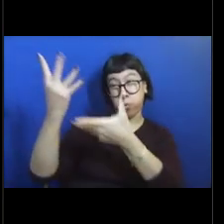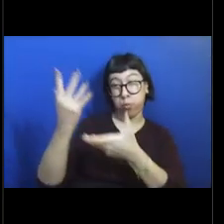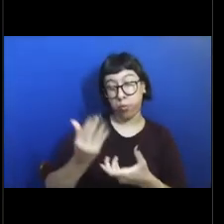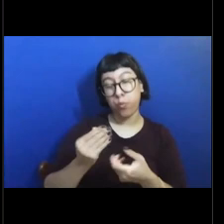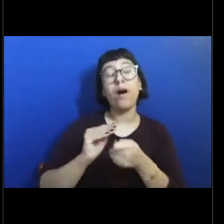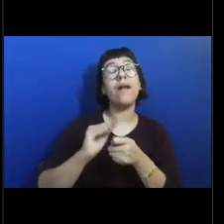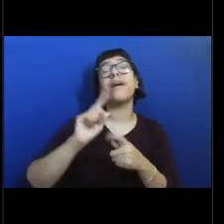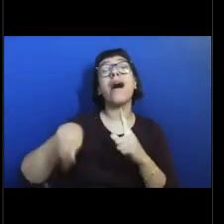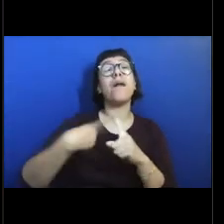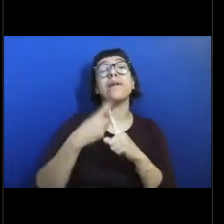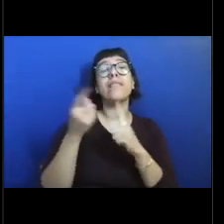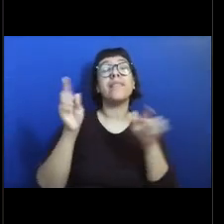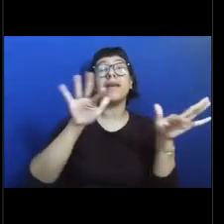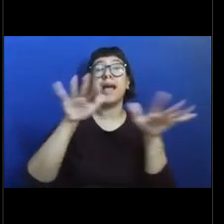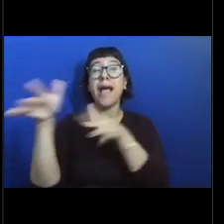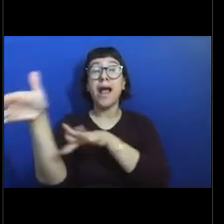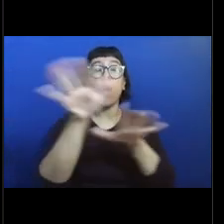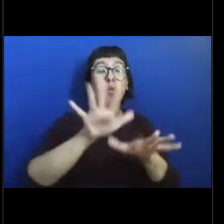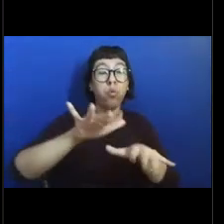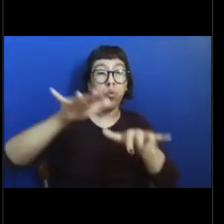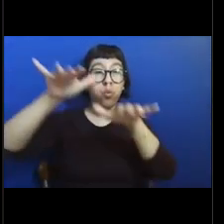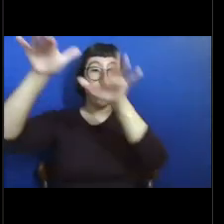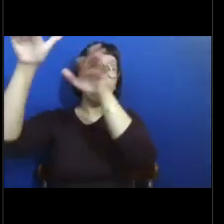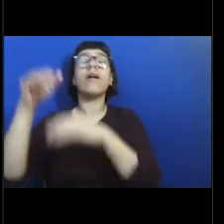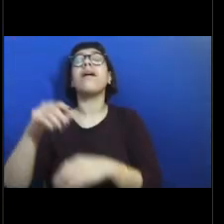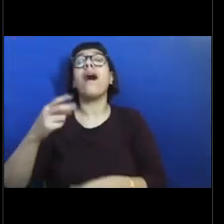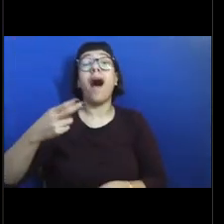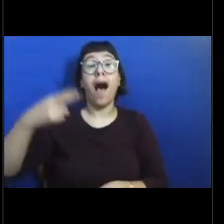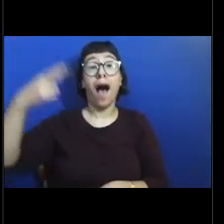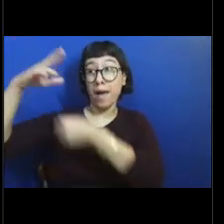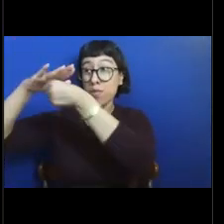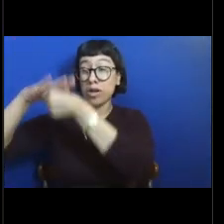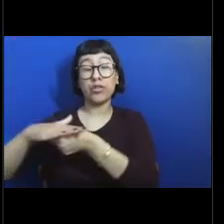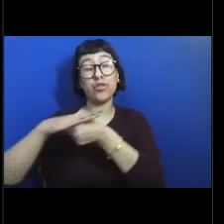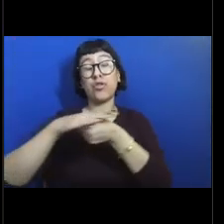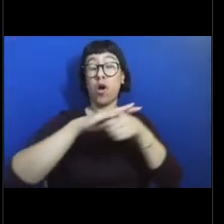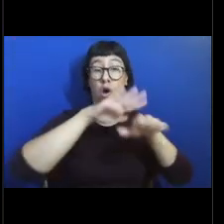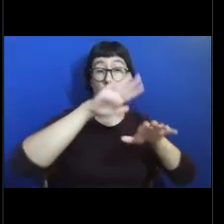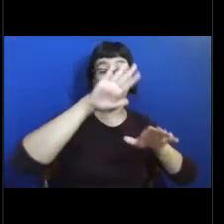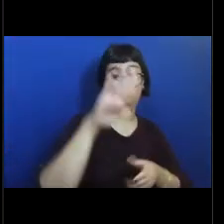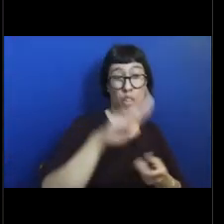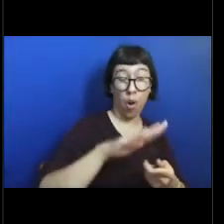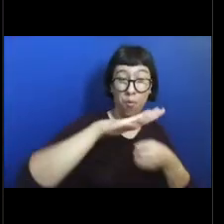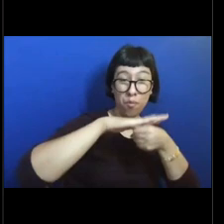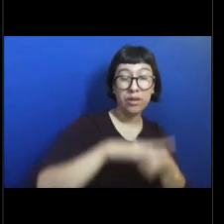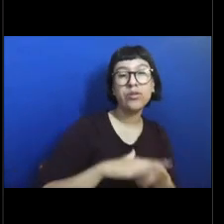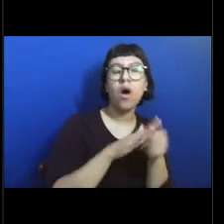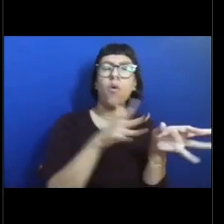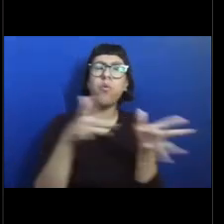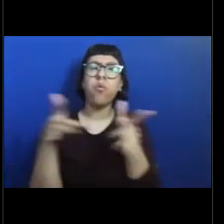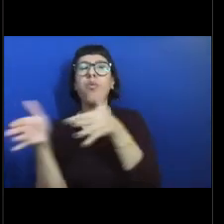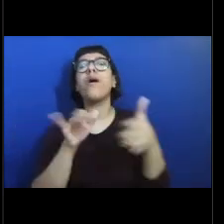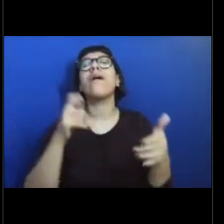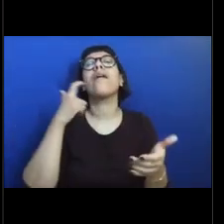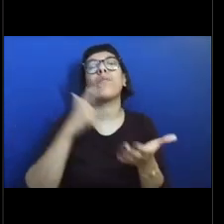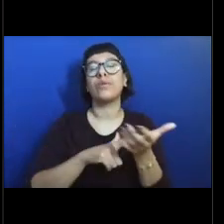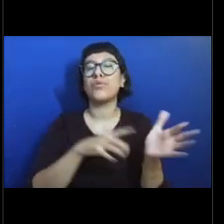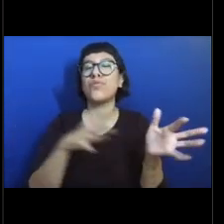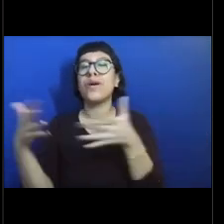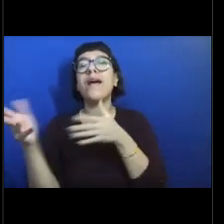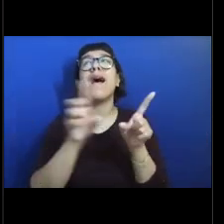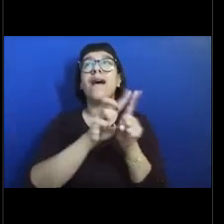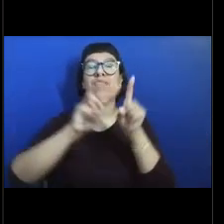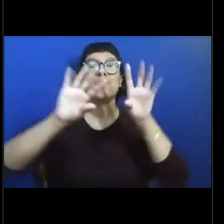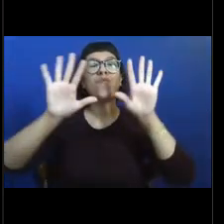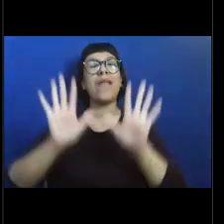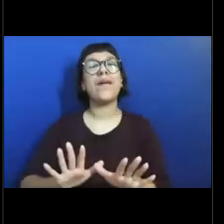air up. And so high pressure and low pressure create the wind that we feel, and actually the weather that we experience. So the wind